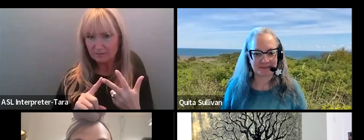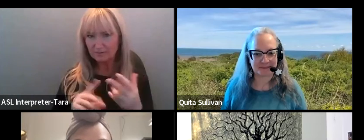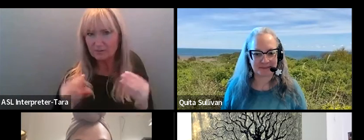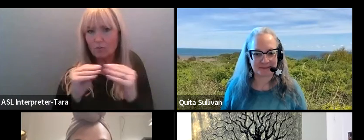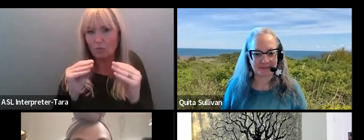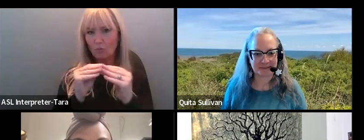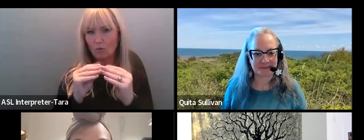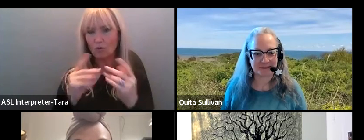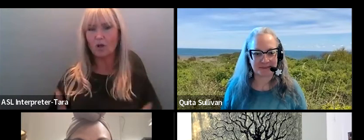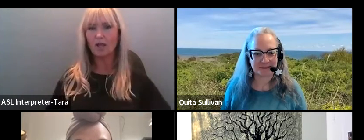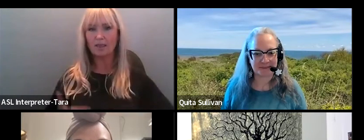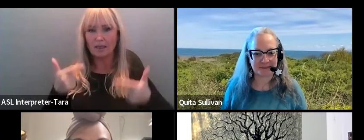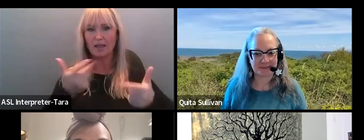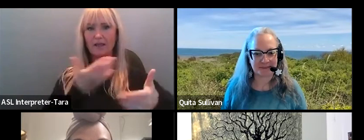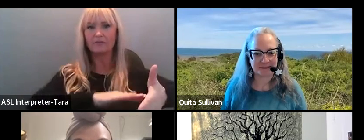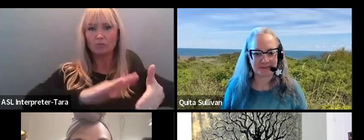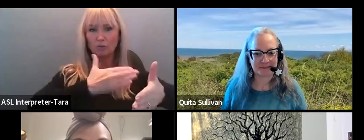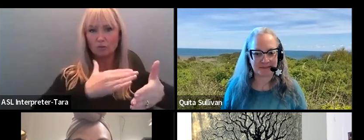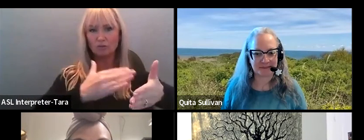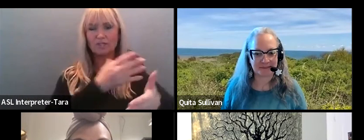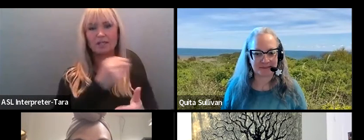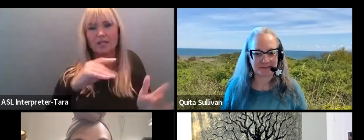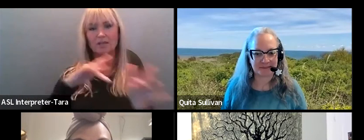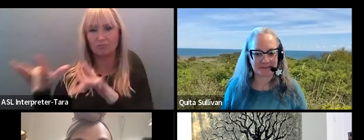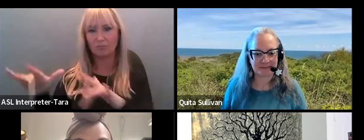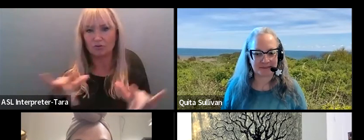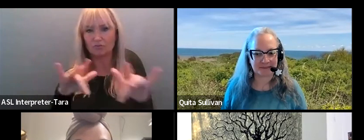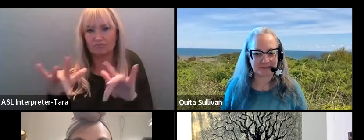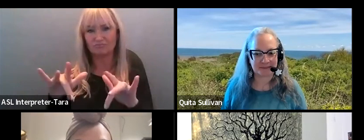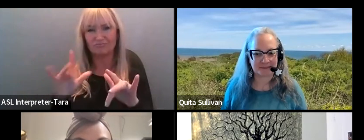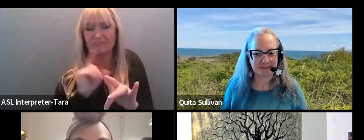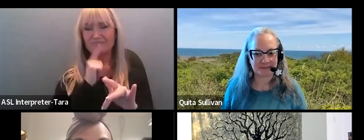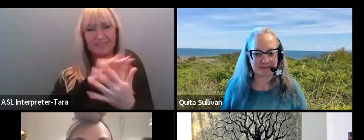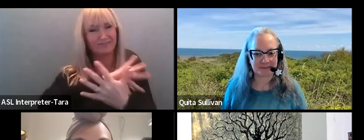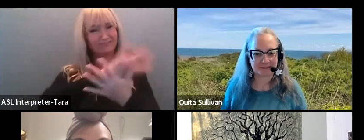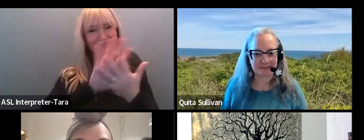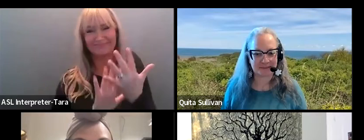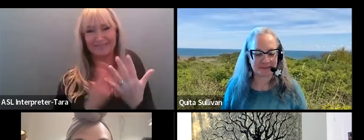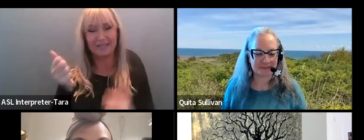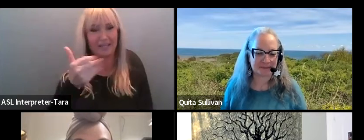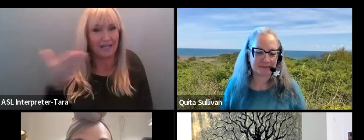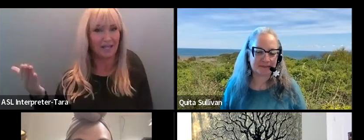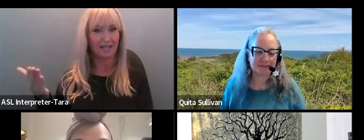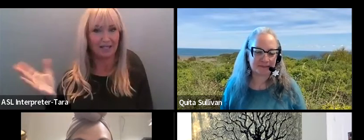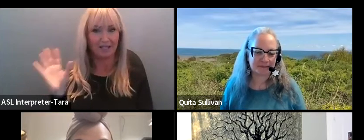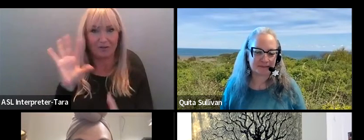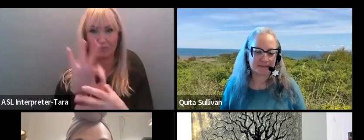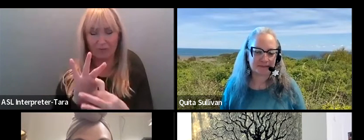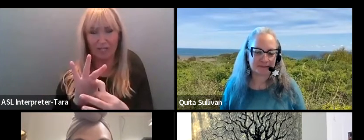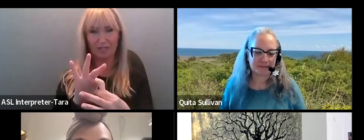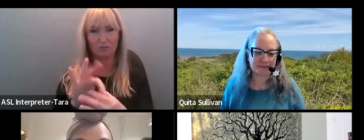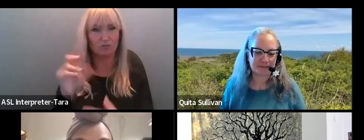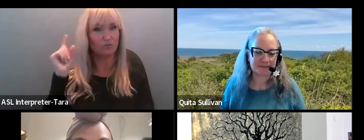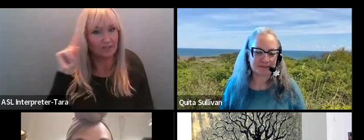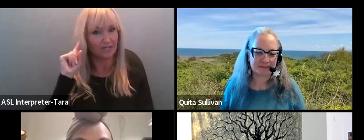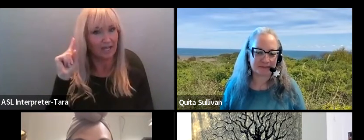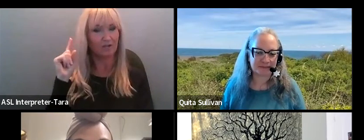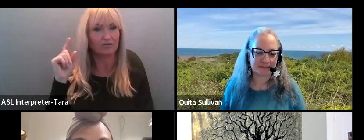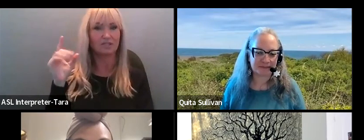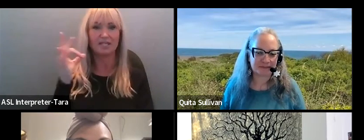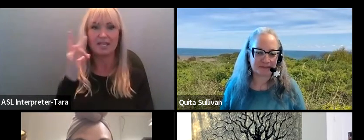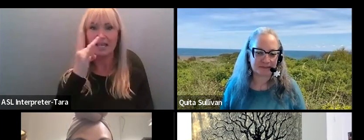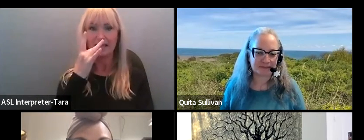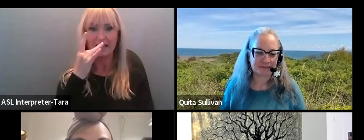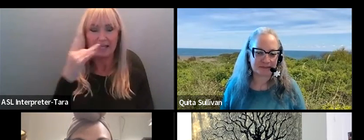music sphere and recording, but I really do anything that has to do with sound and lighting and production. That's